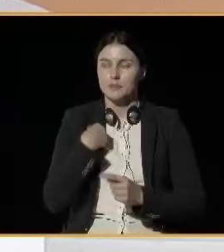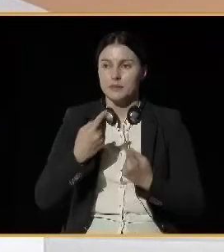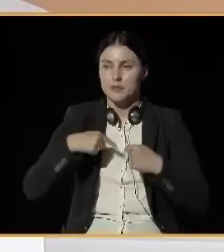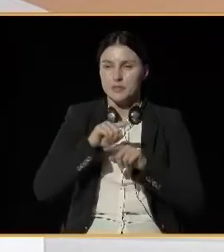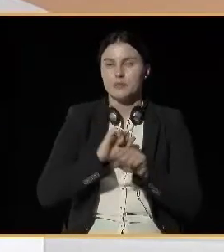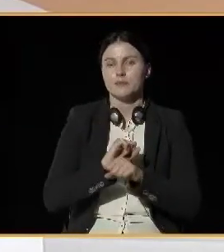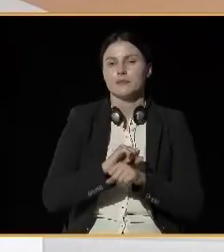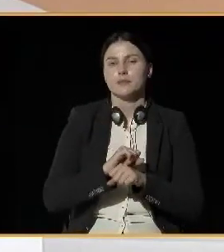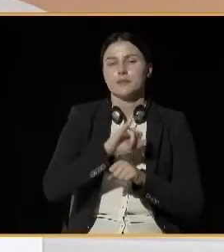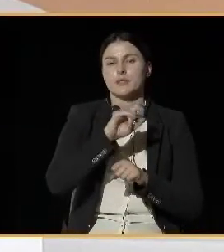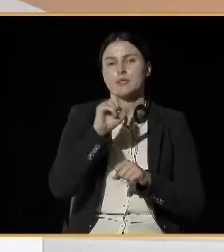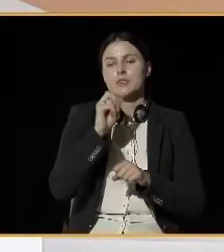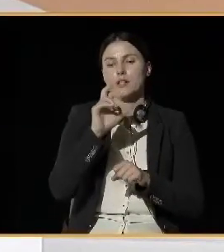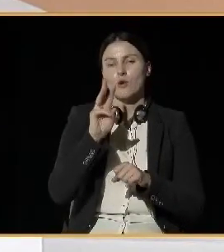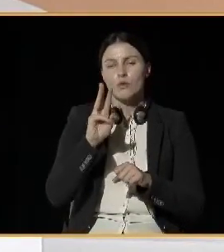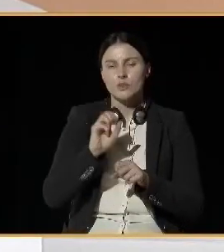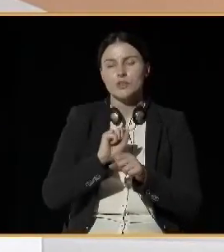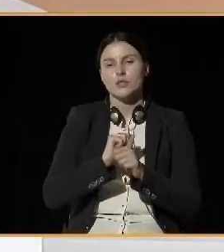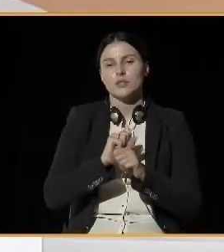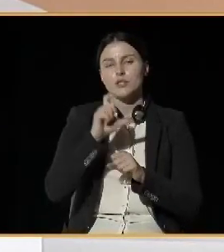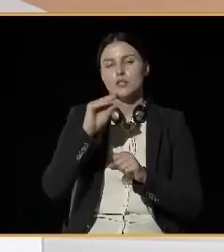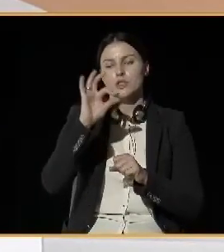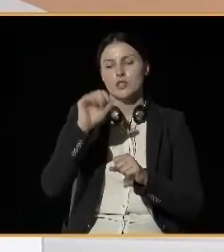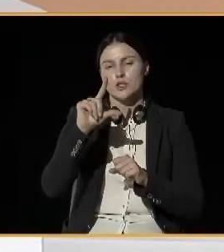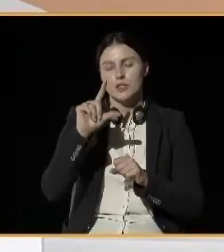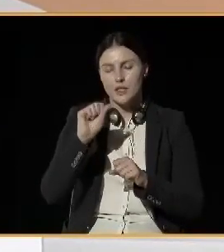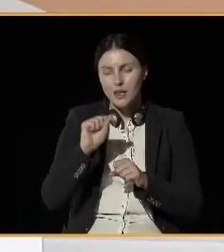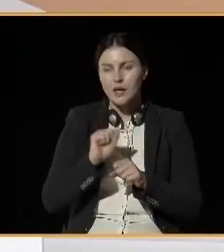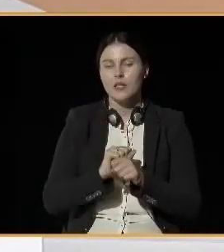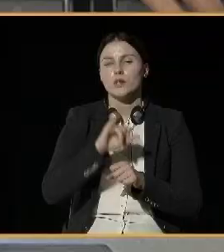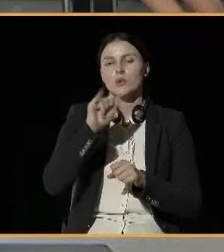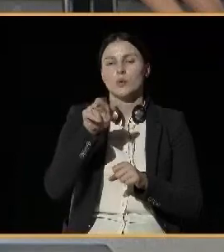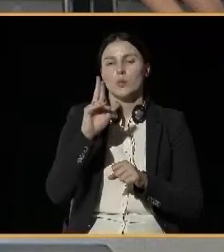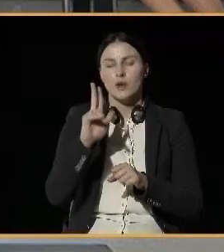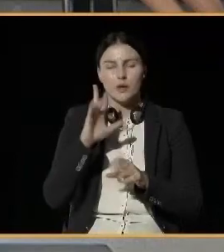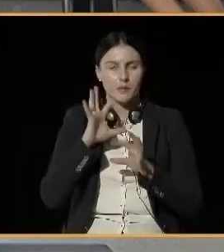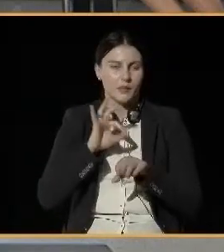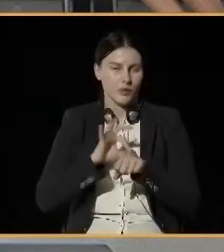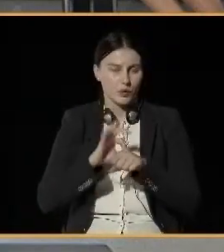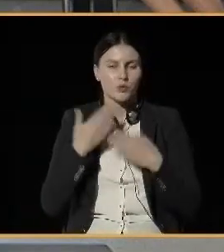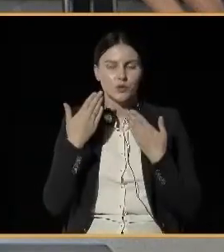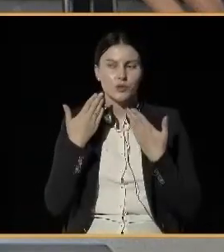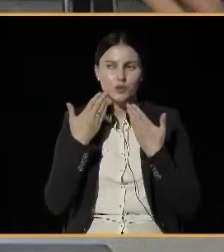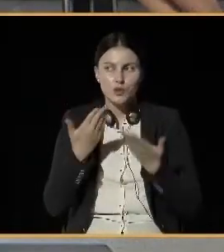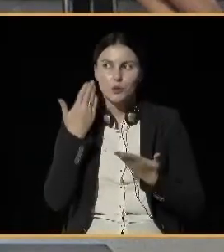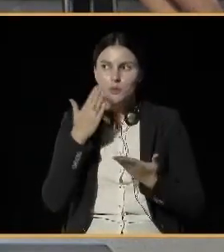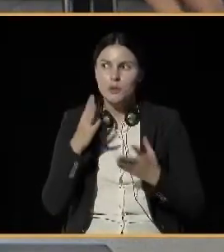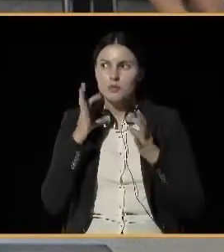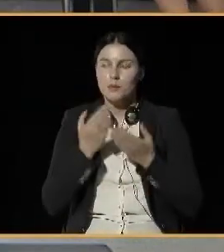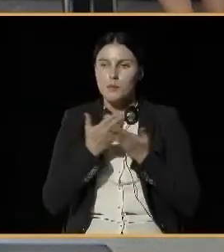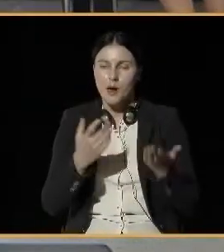addressing senior policy. We were hosting Ilona Zakowicz, Agnieszka Cieśla, and Łukasz Jurek,